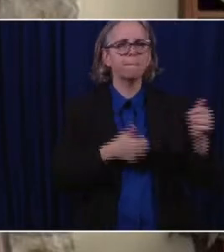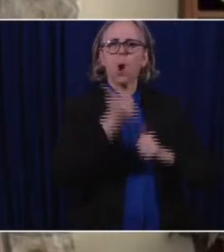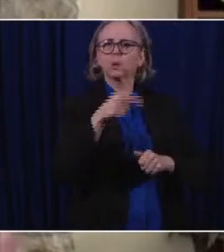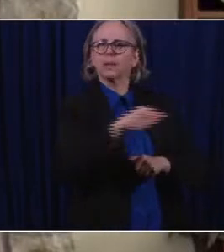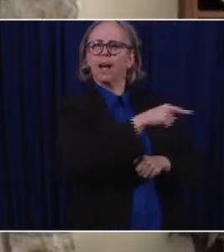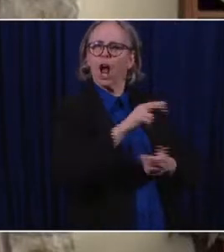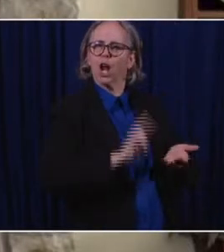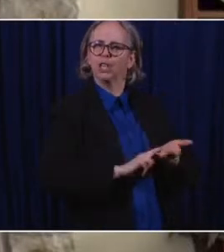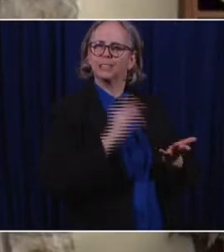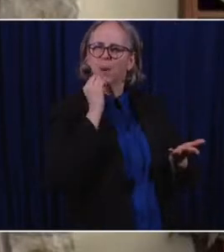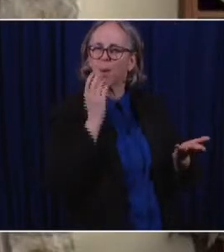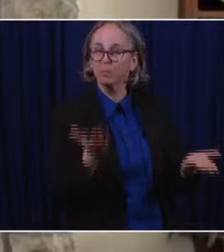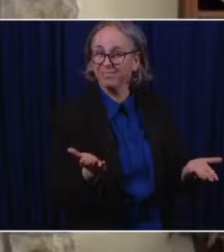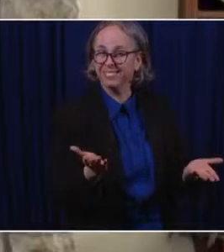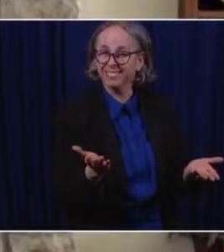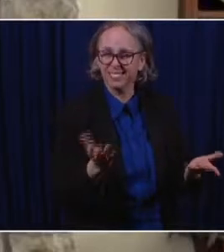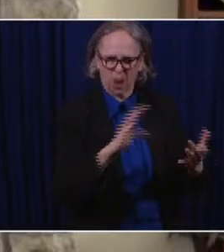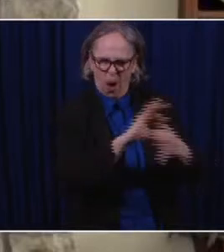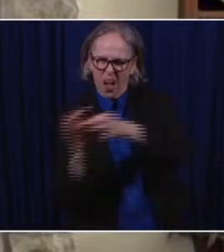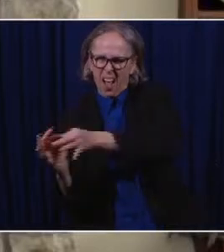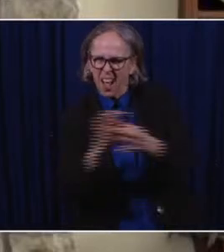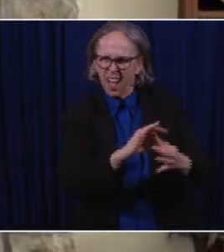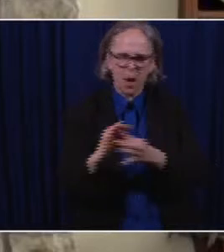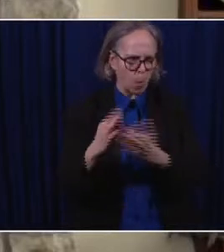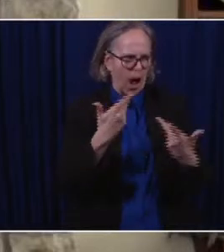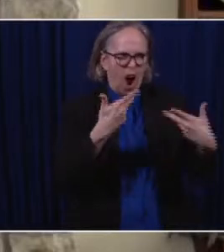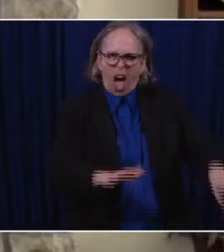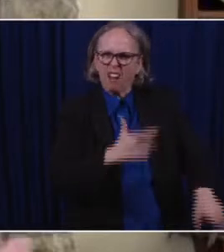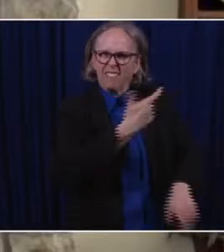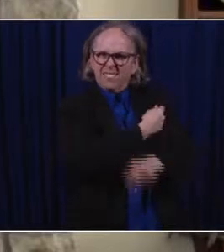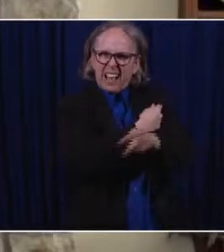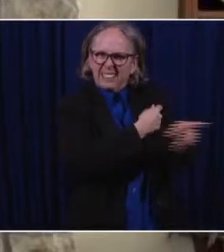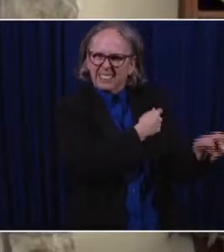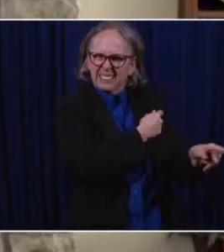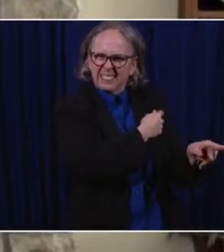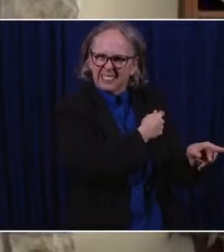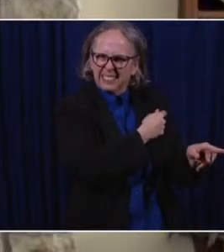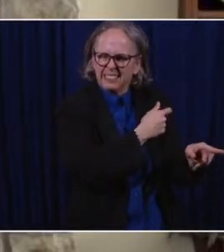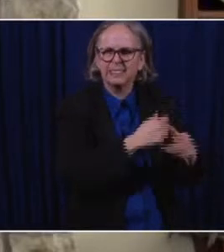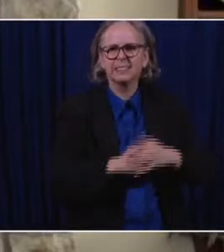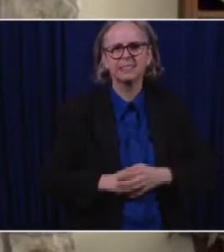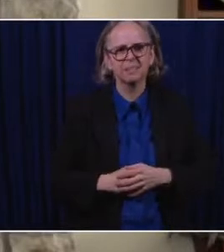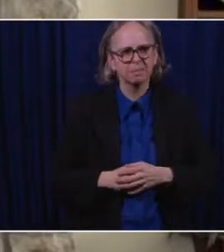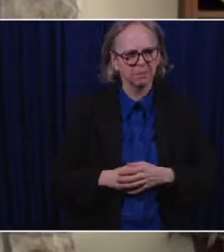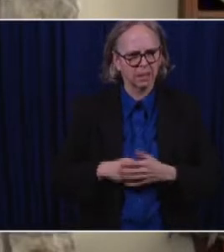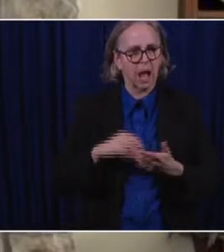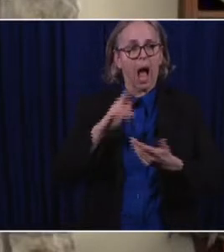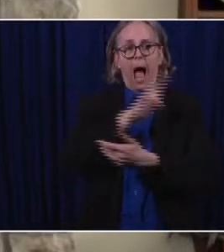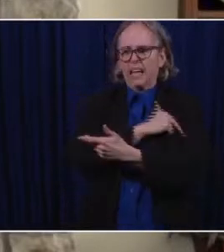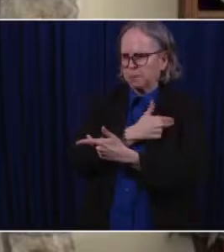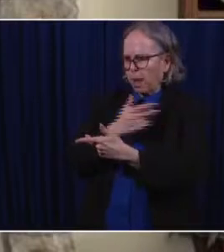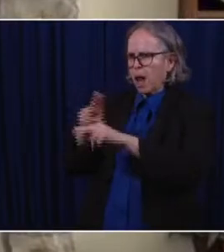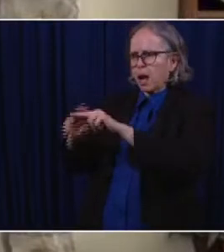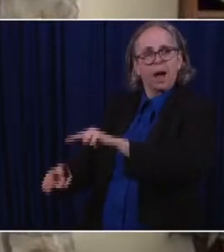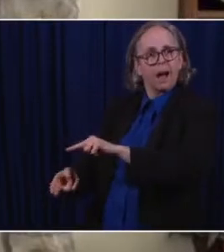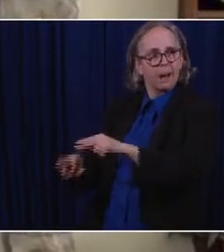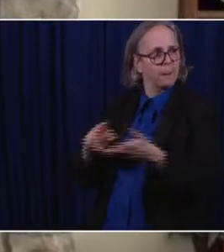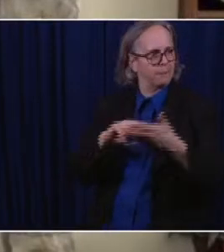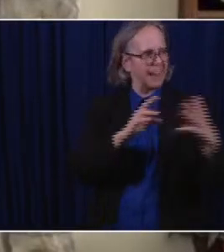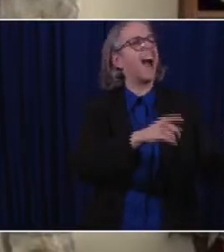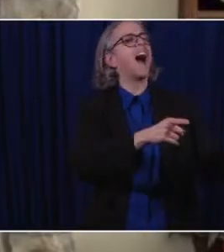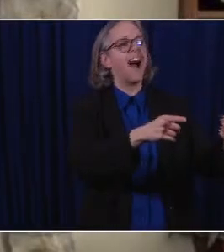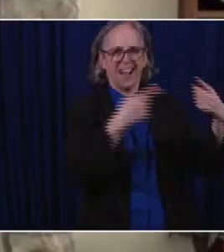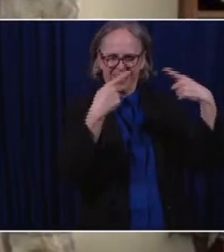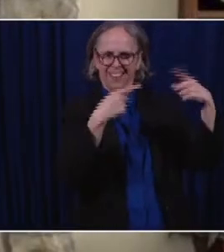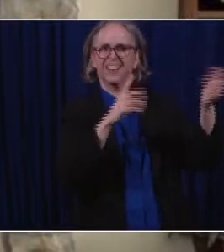assume over 50% of the people going into the hospitals came out of the nursing homes. So when you vaccinate that group and continue to vaccinate